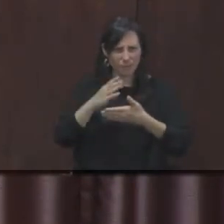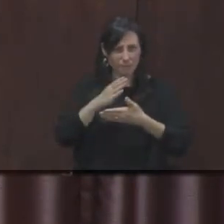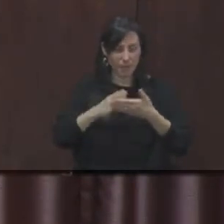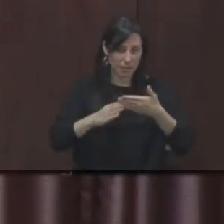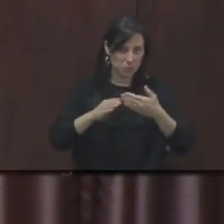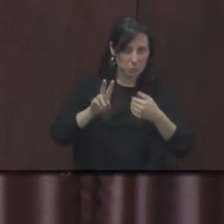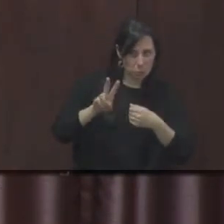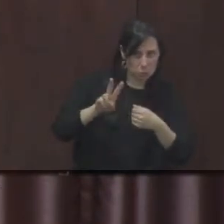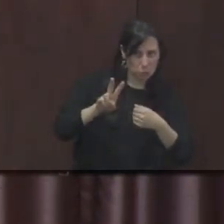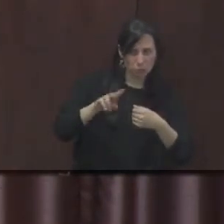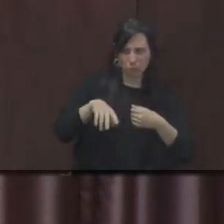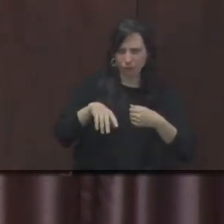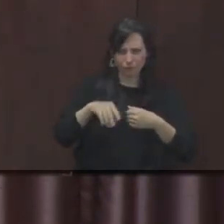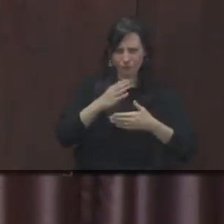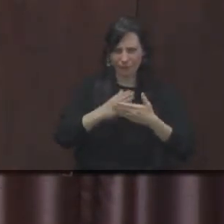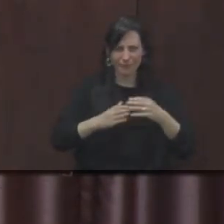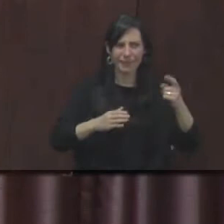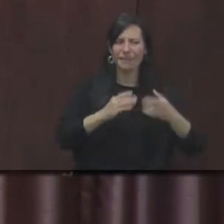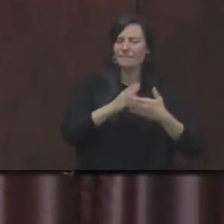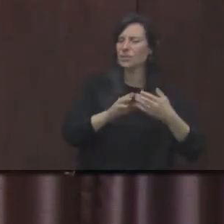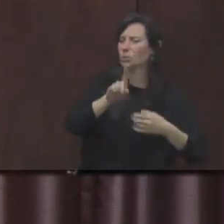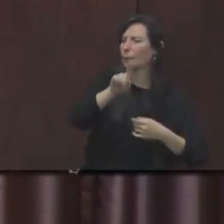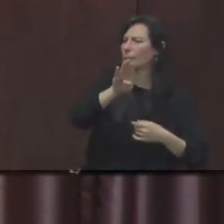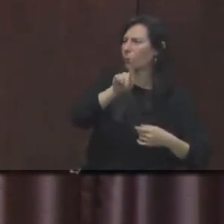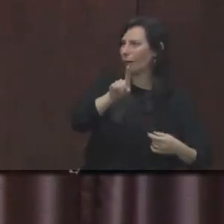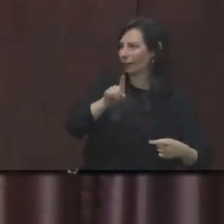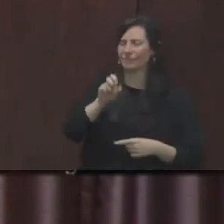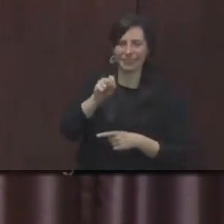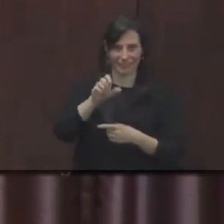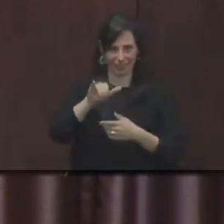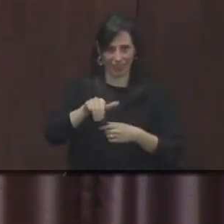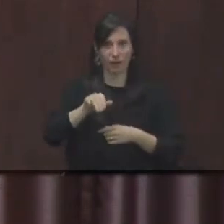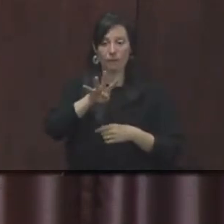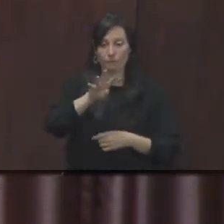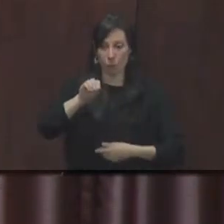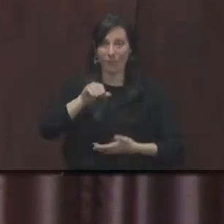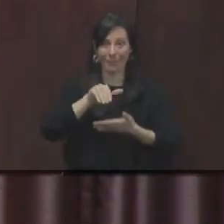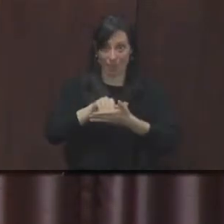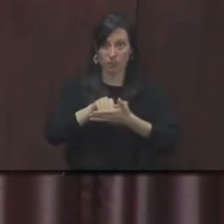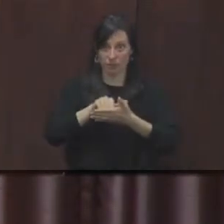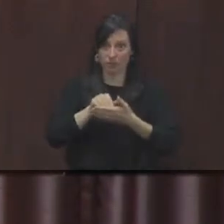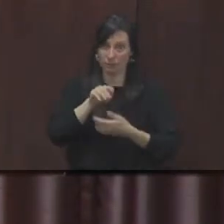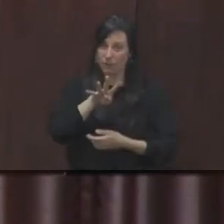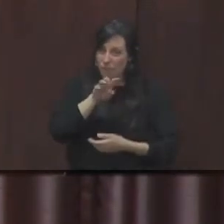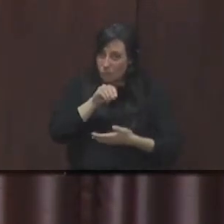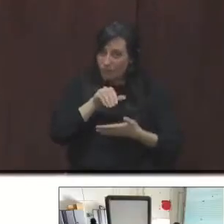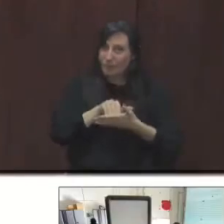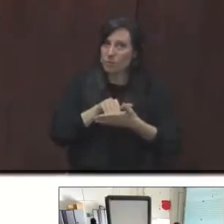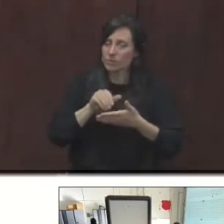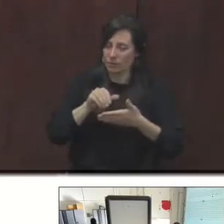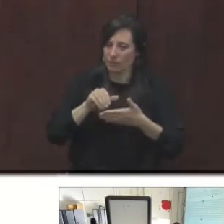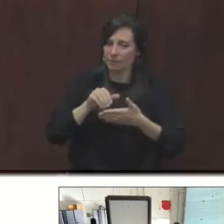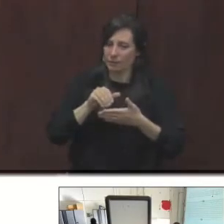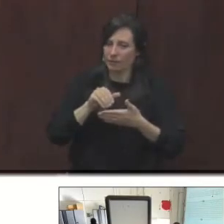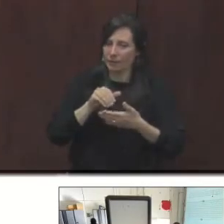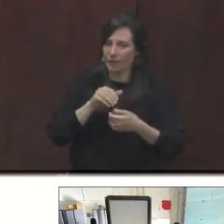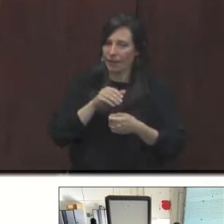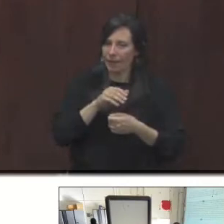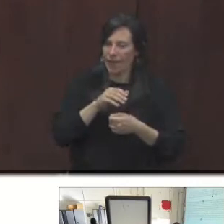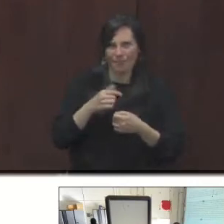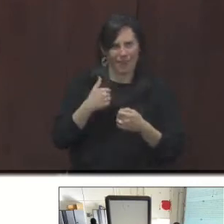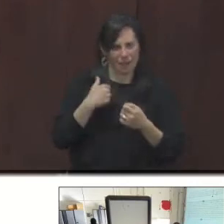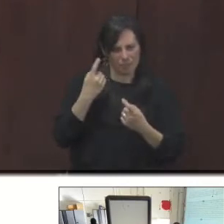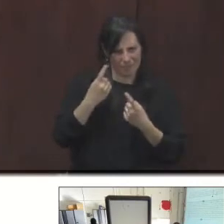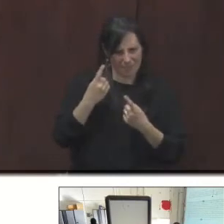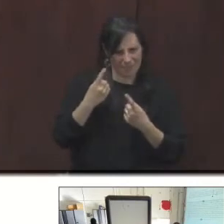2B, 1B, I'm sorry, excuse me, the 40,000, that's very close for you all, the 40,000, and then thinking about the timeline of